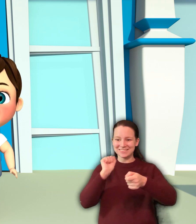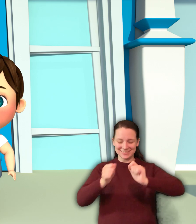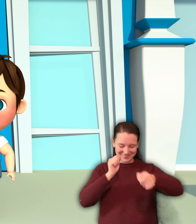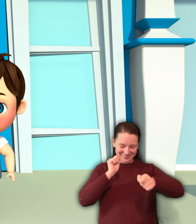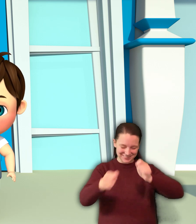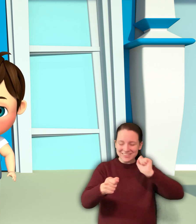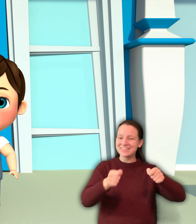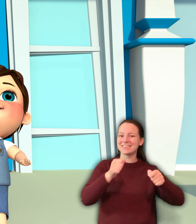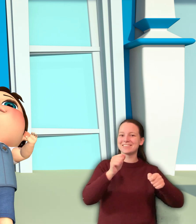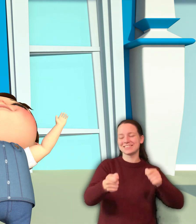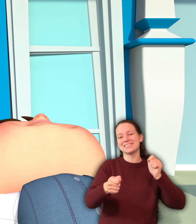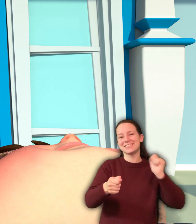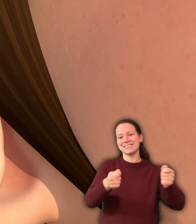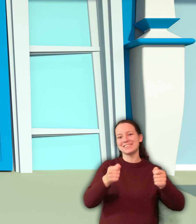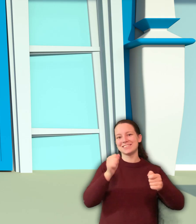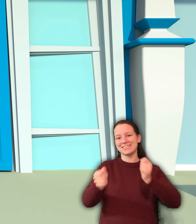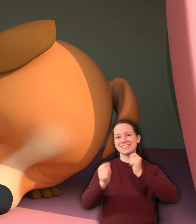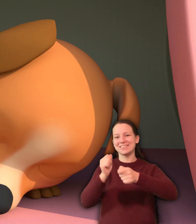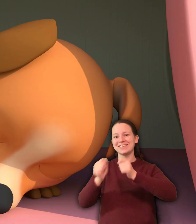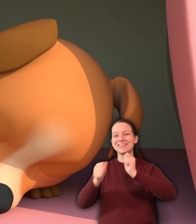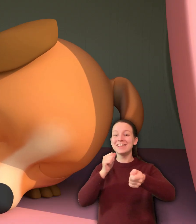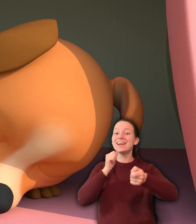thank you